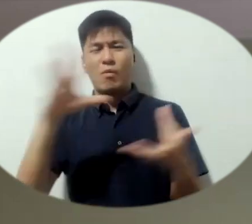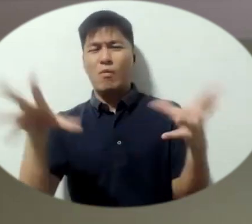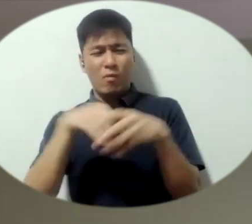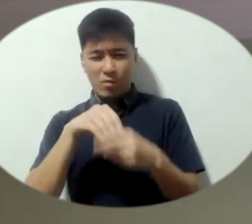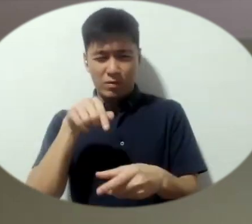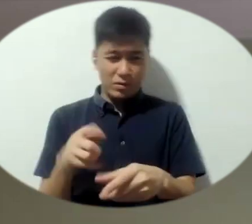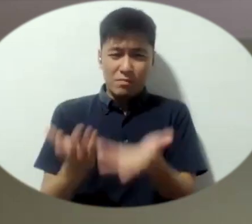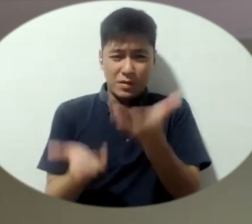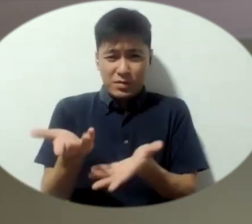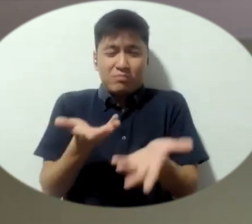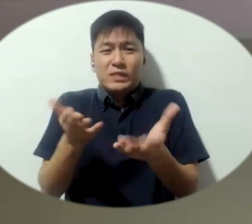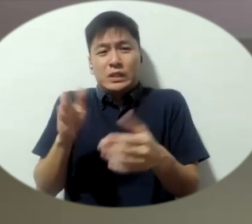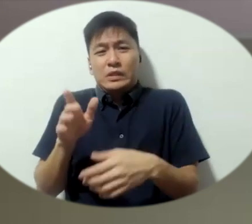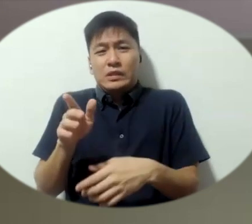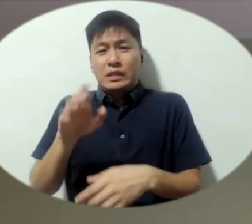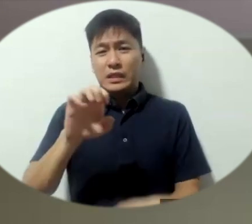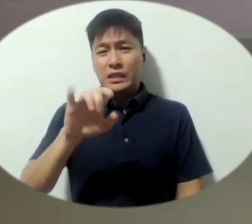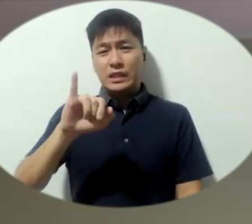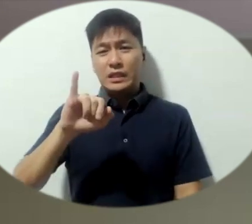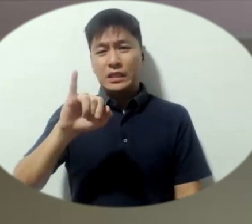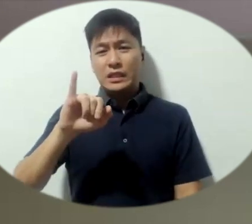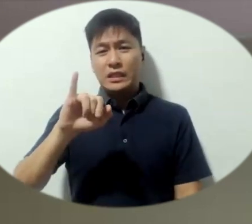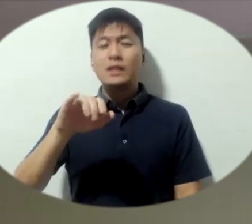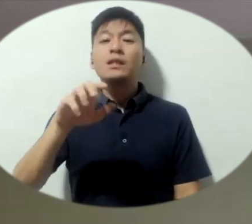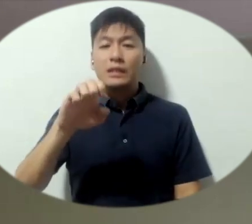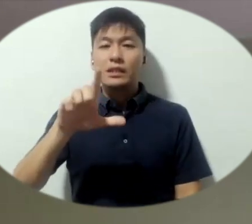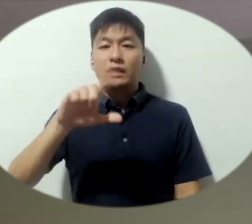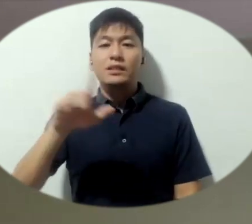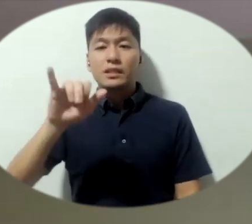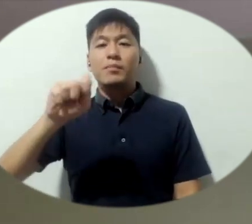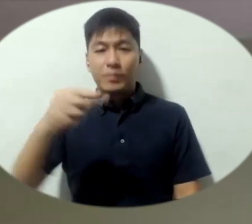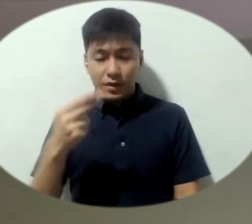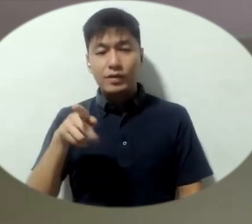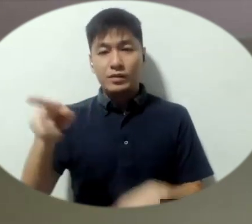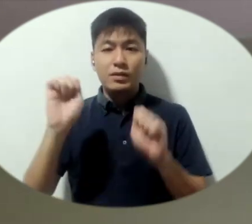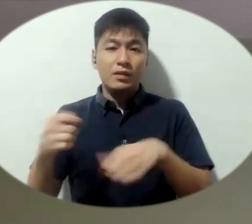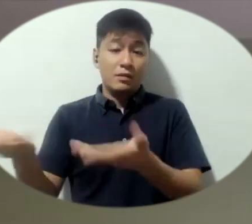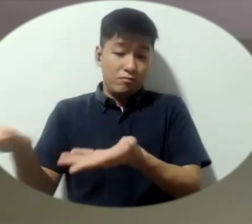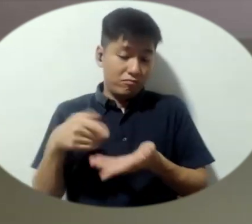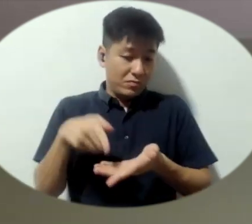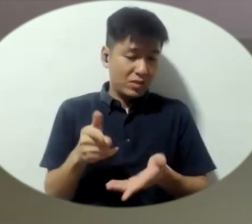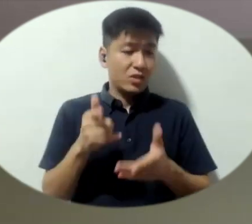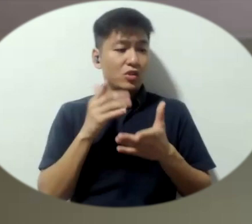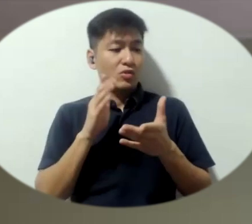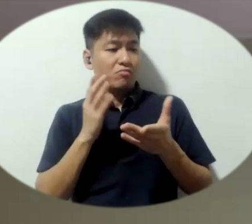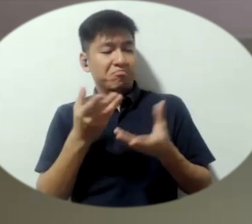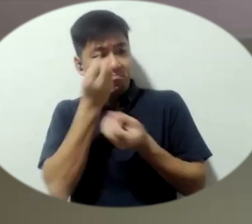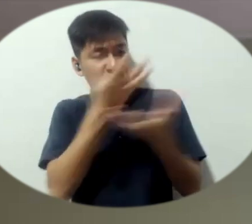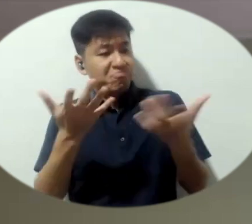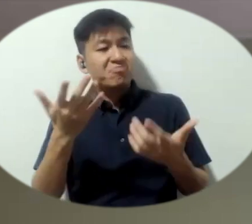and talk a little bit about your experience in a totally different place for you.